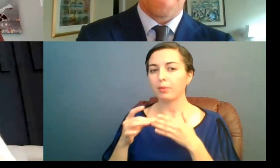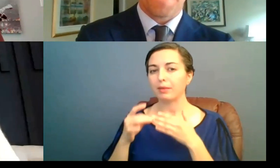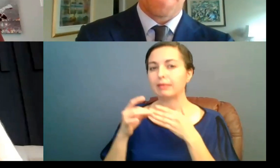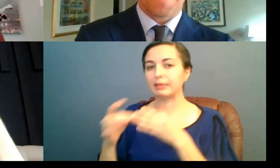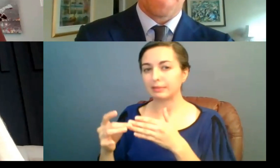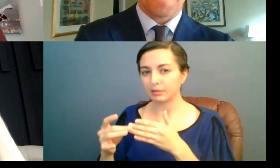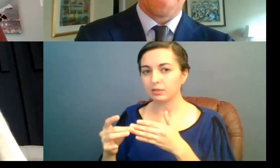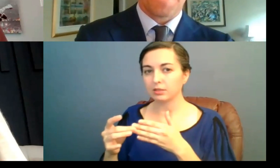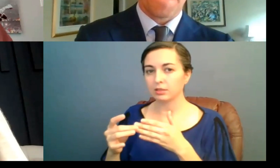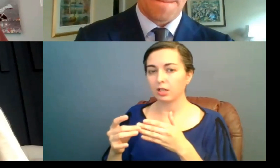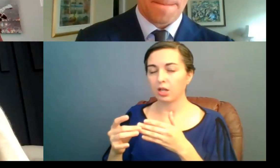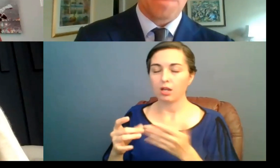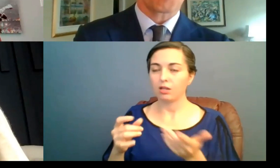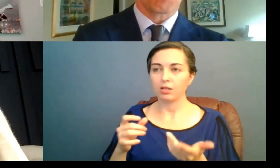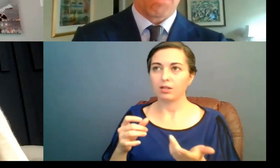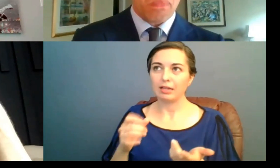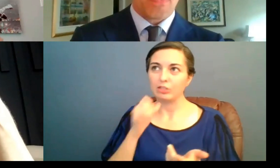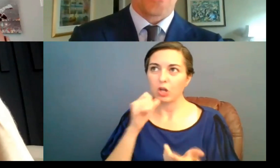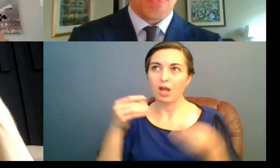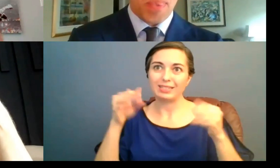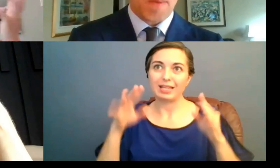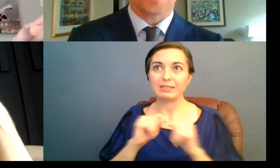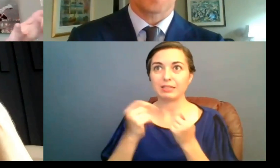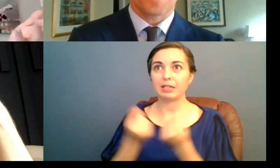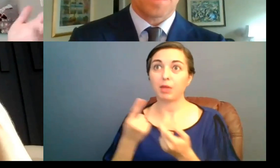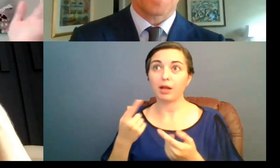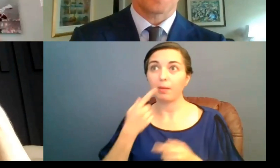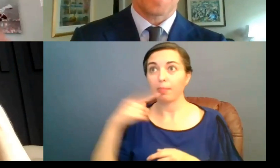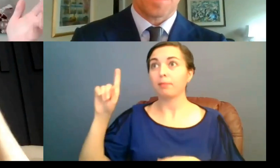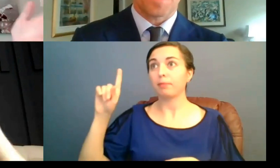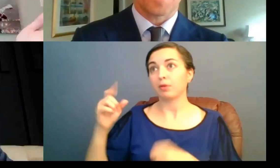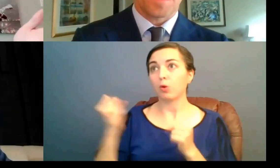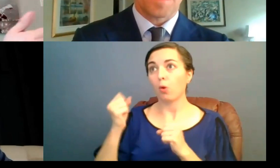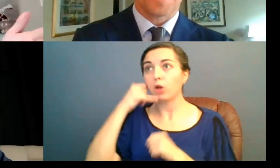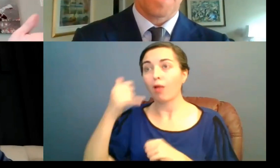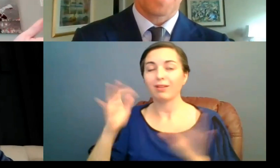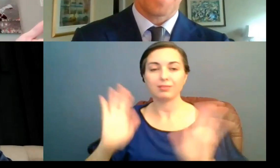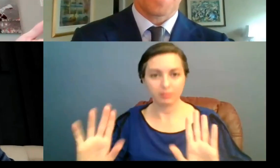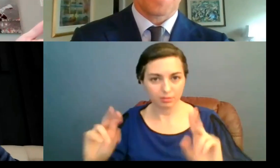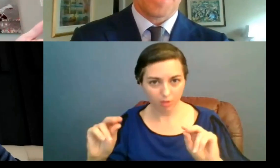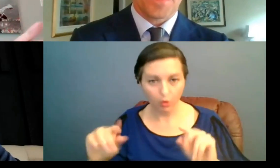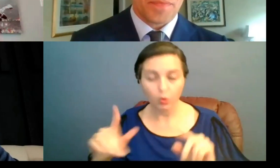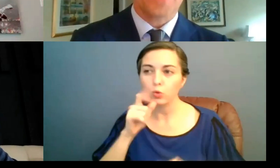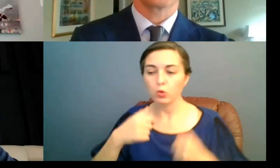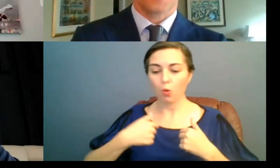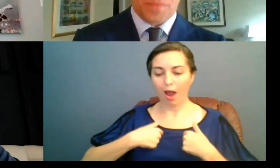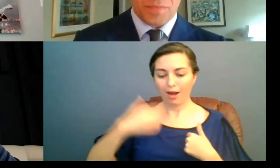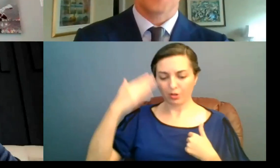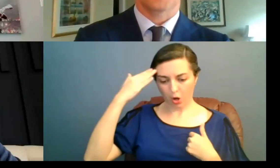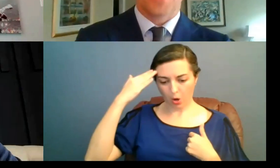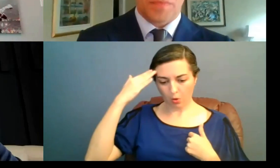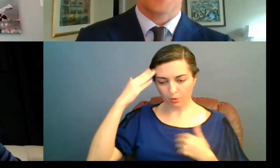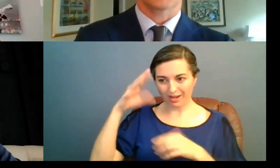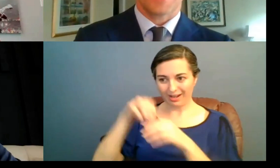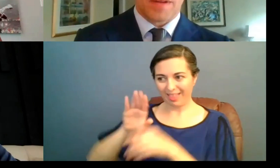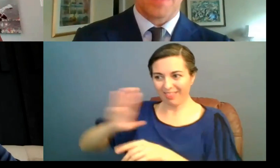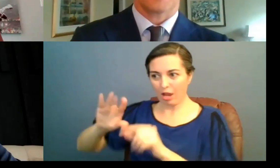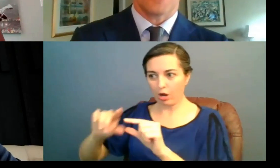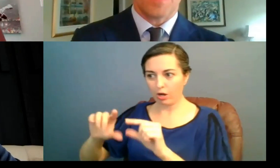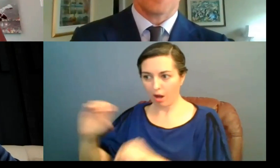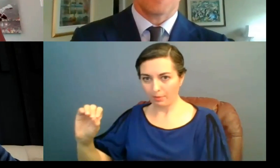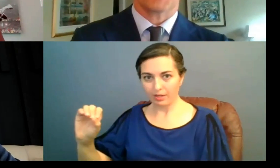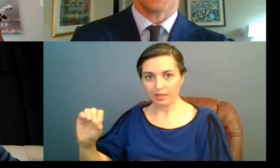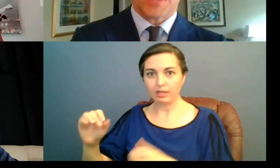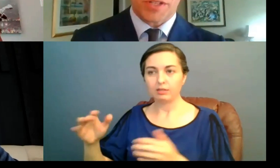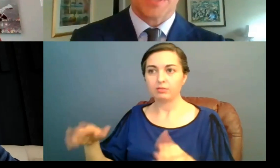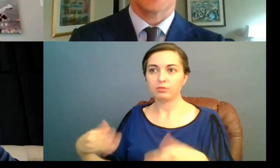team isn't just cold calling people. It's, who do I know that might know someone at this company? to make an introduction so that it's a